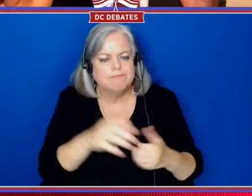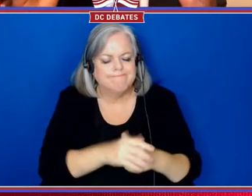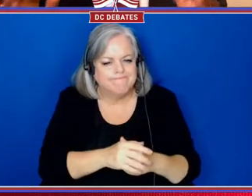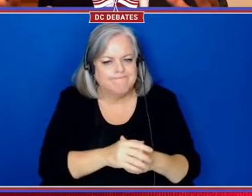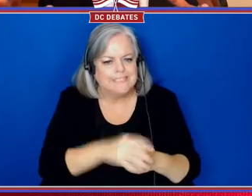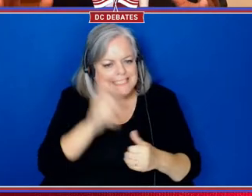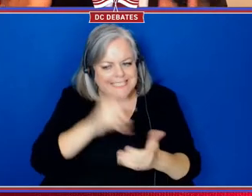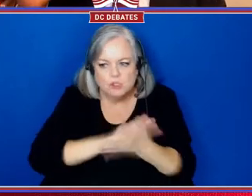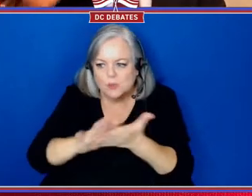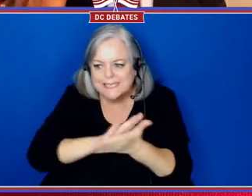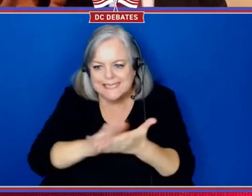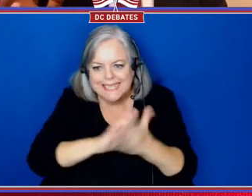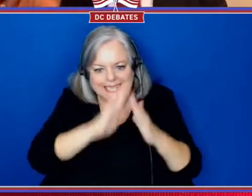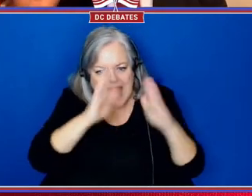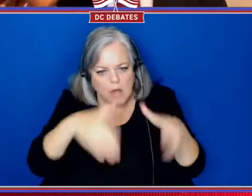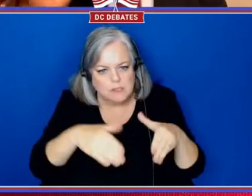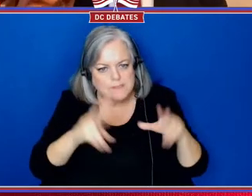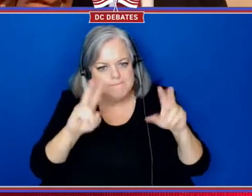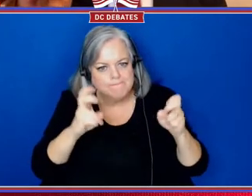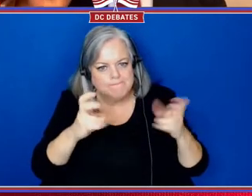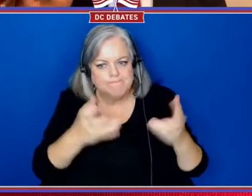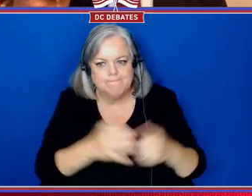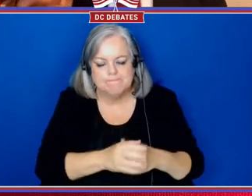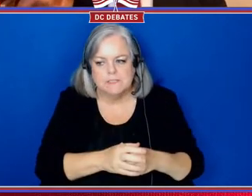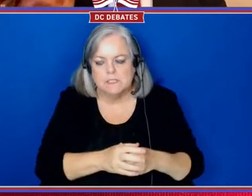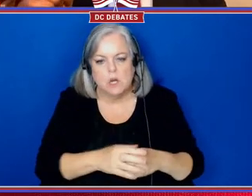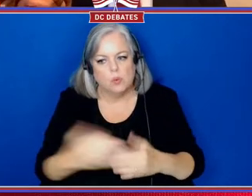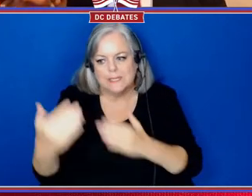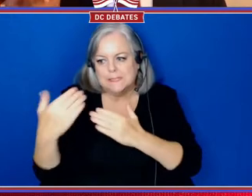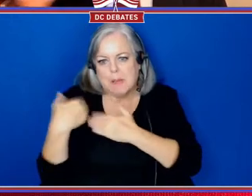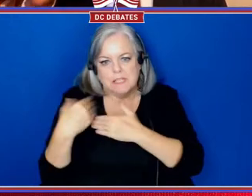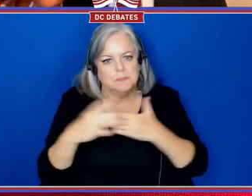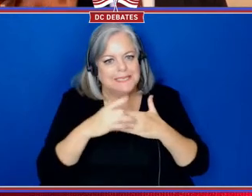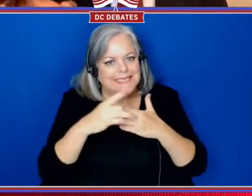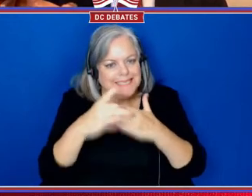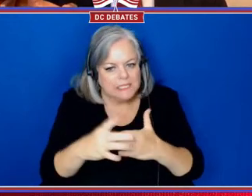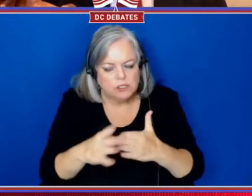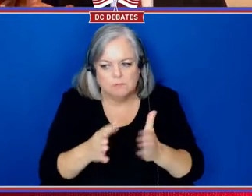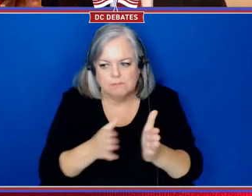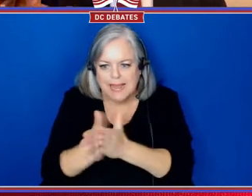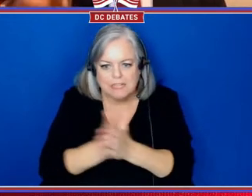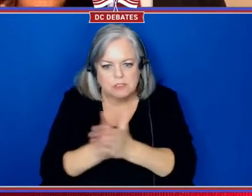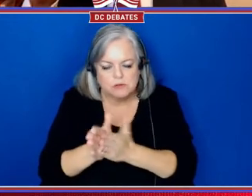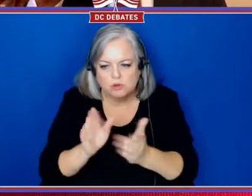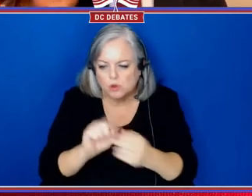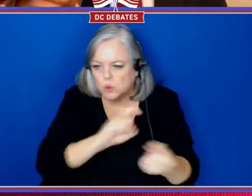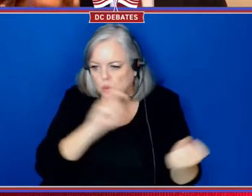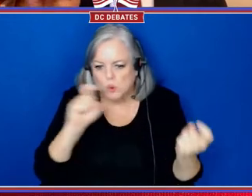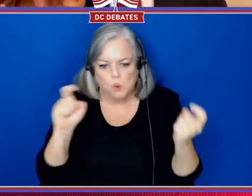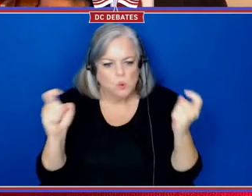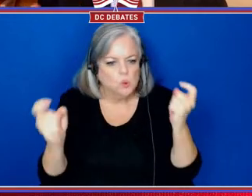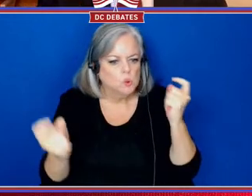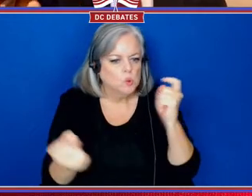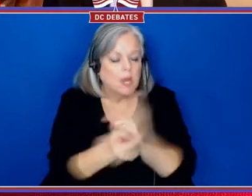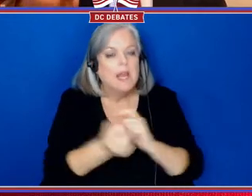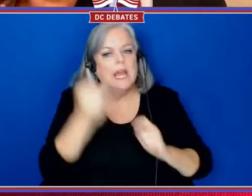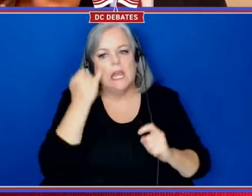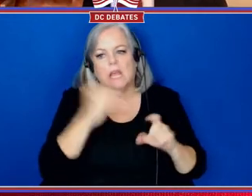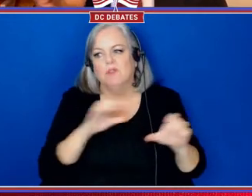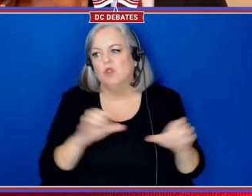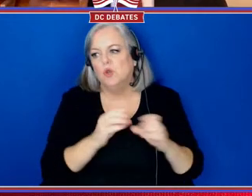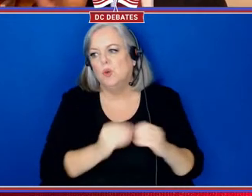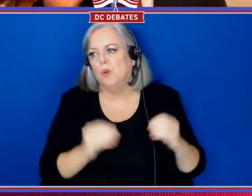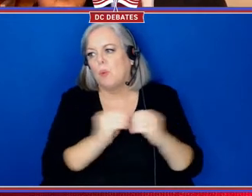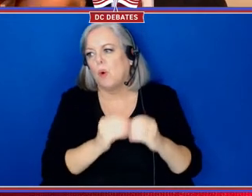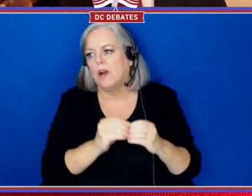leadership with passion and a plan to turn this thing around. If you do more of the same, you will get of the same,